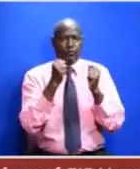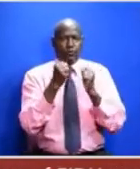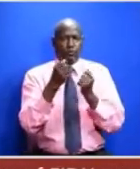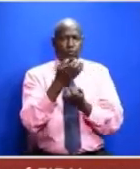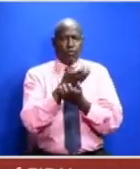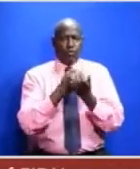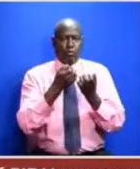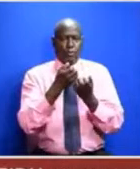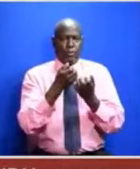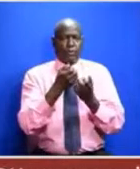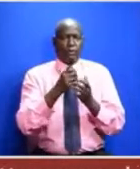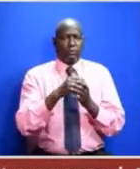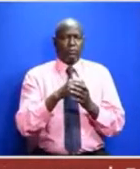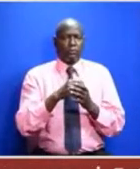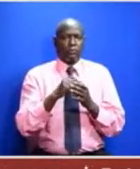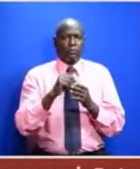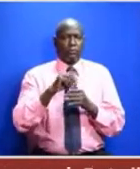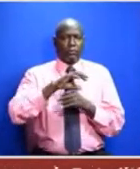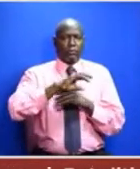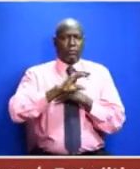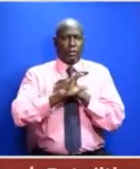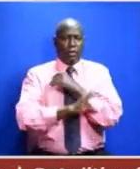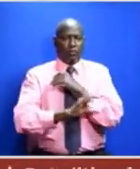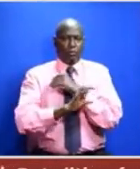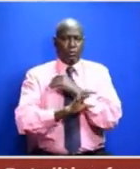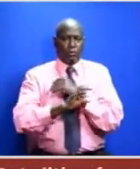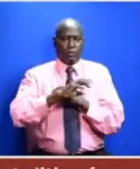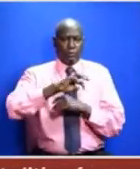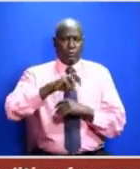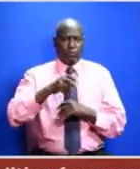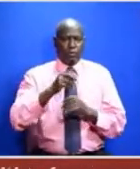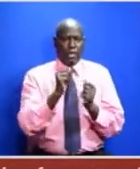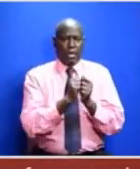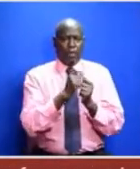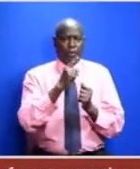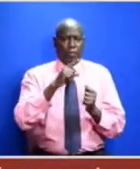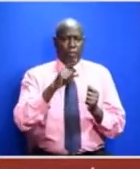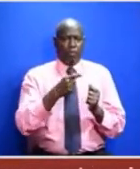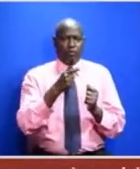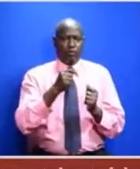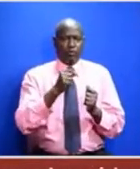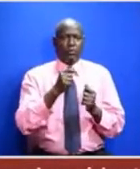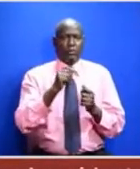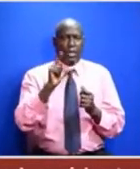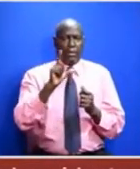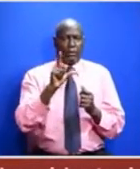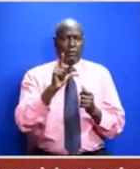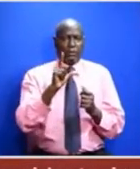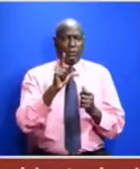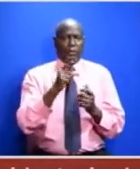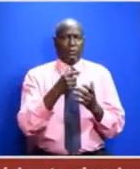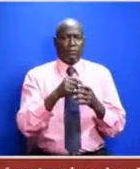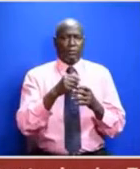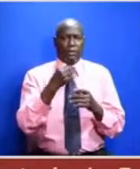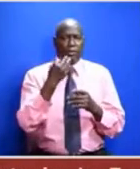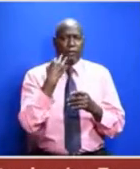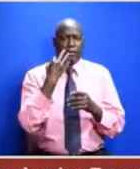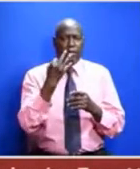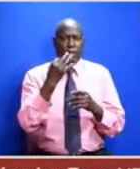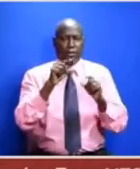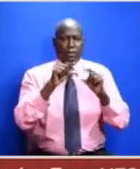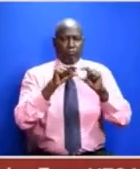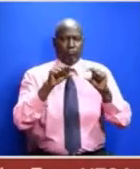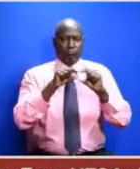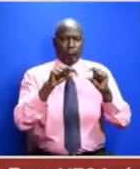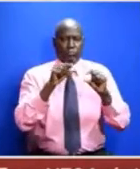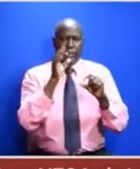of the county. The CS said since the start of the eradication program, 11,000 liters of illicit alcohol and 300 rolls of bank have been knitted.